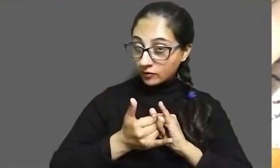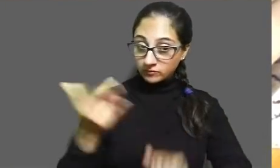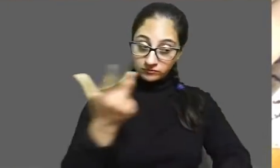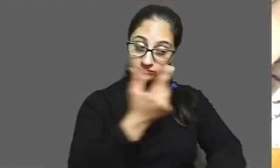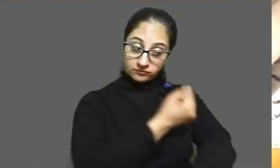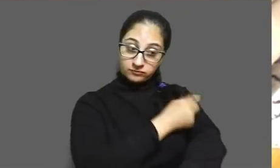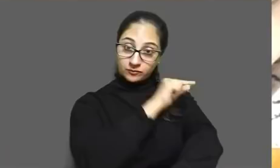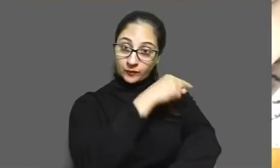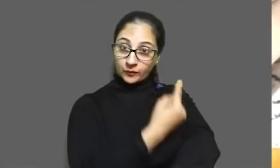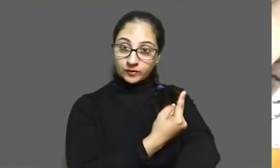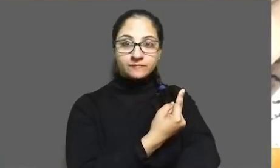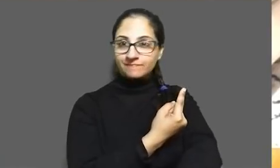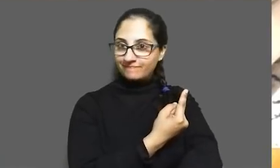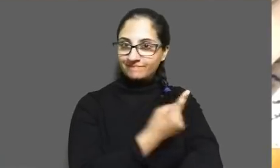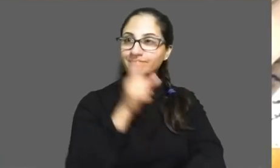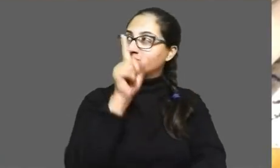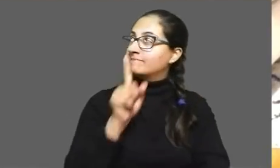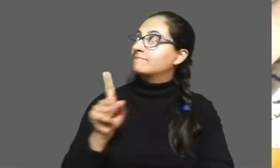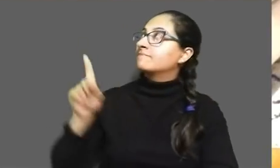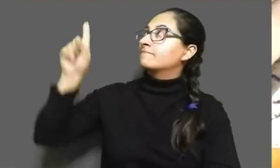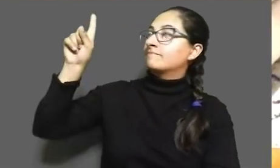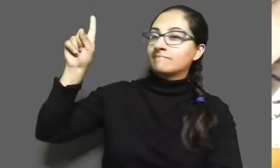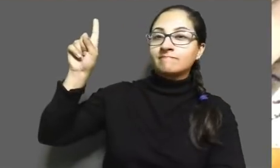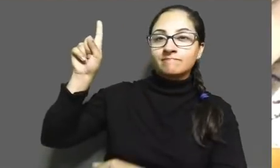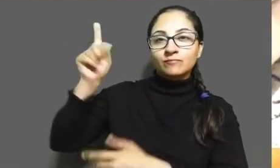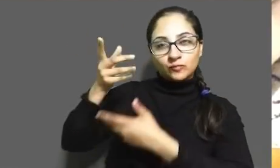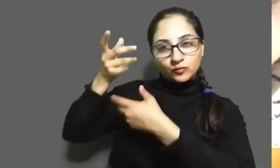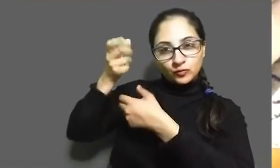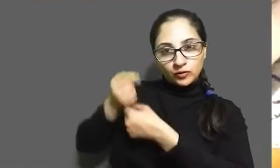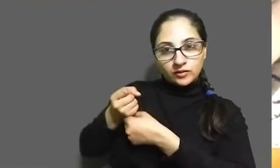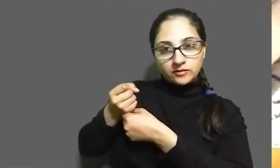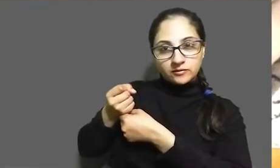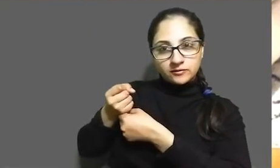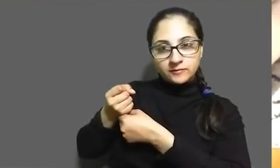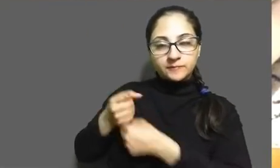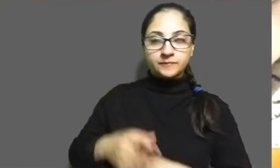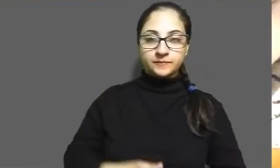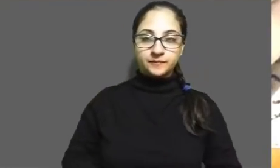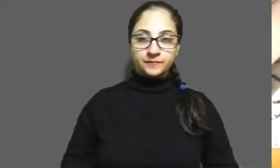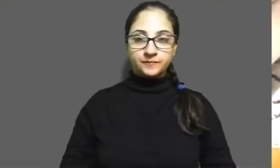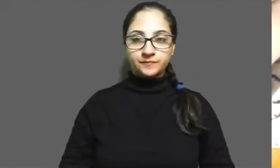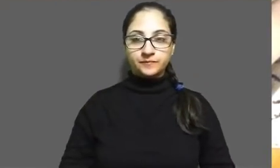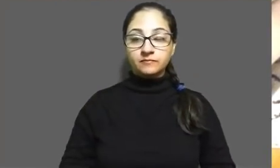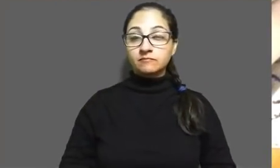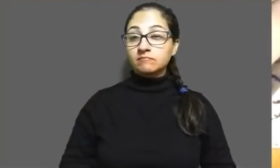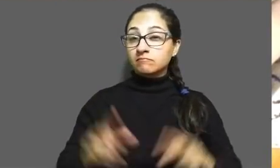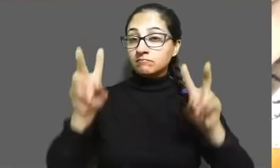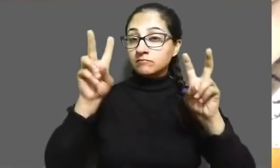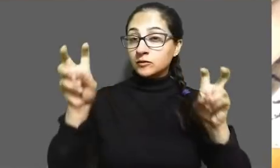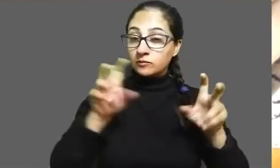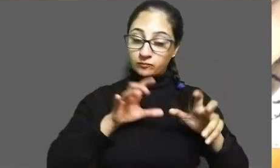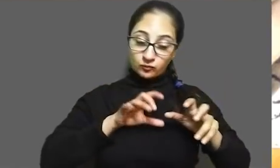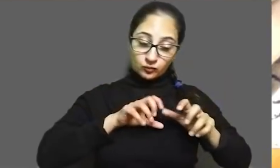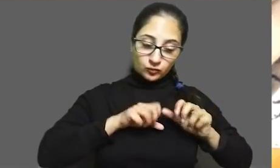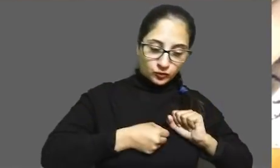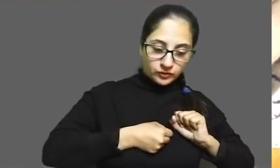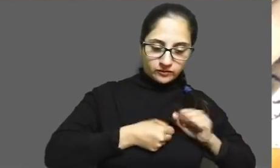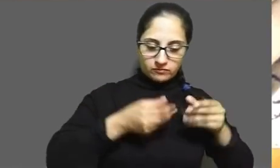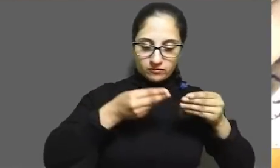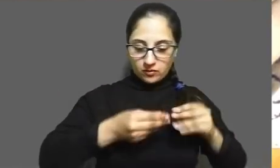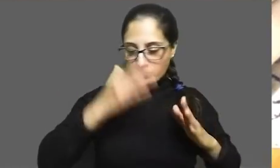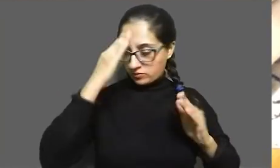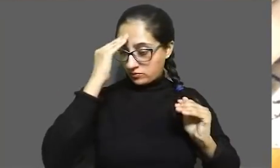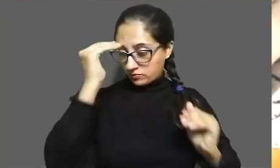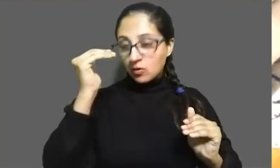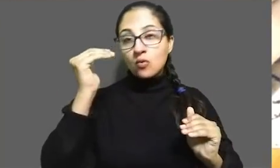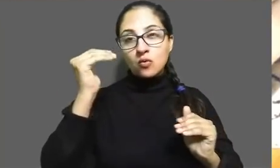This particular topic about grief and loss and hope has so much resonance for me. I was diagnosed